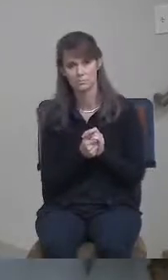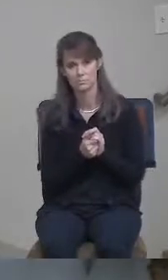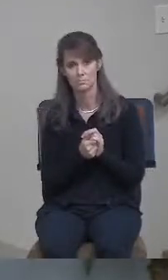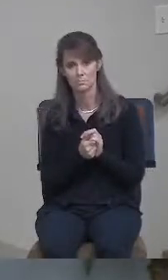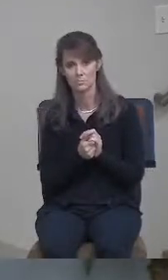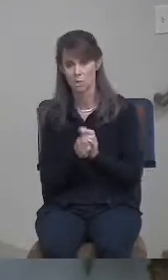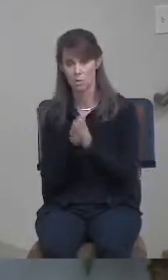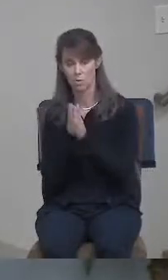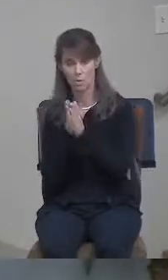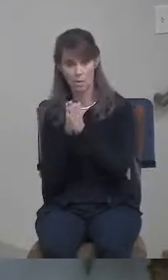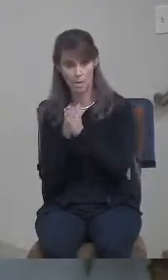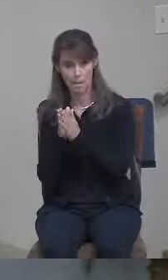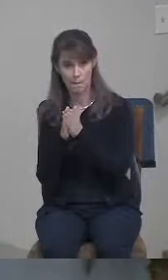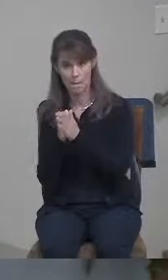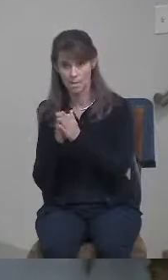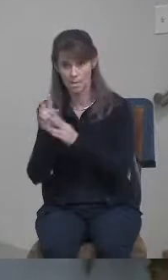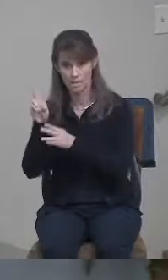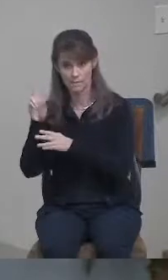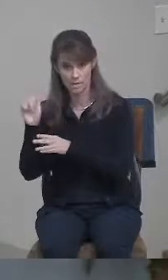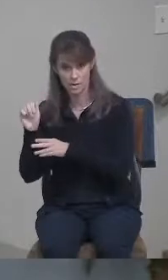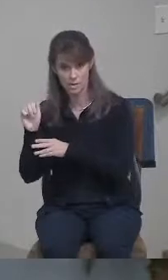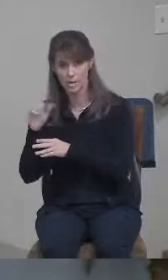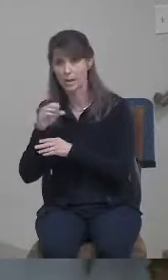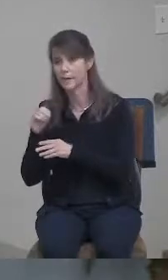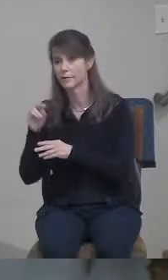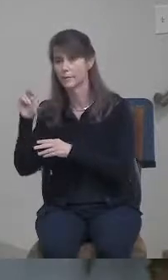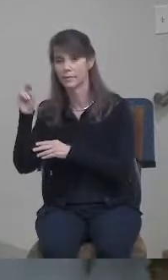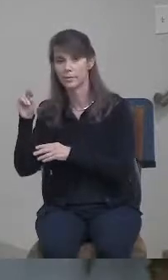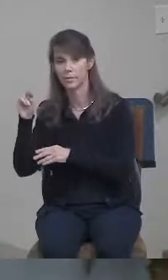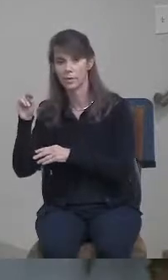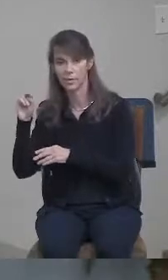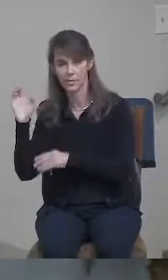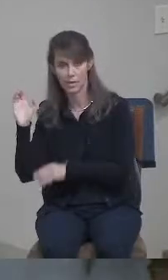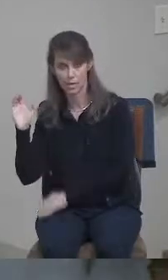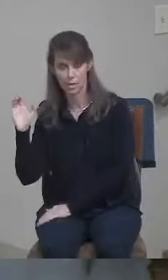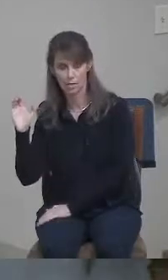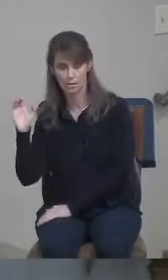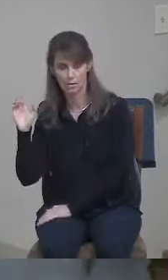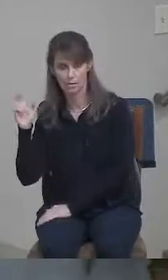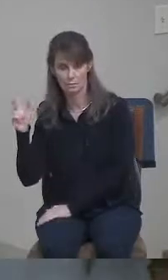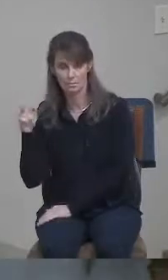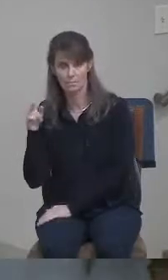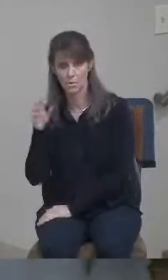in Virginia and North Carolina, O'Kelly